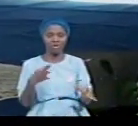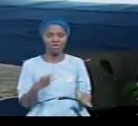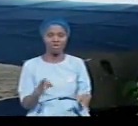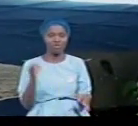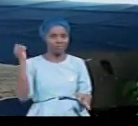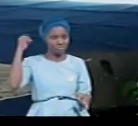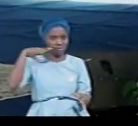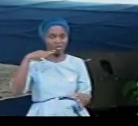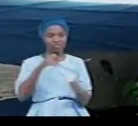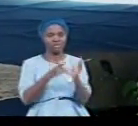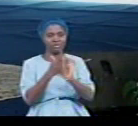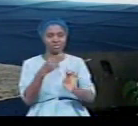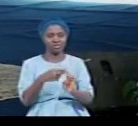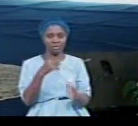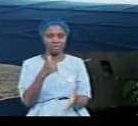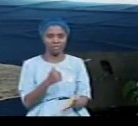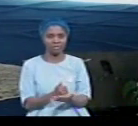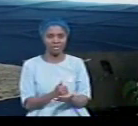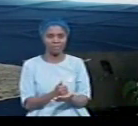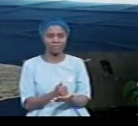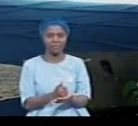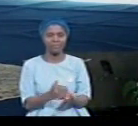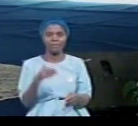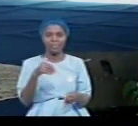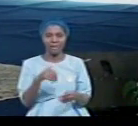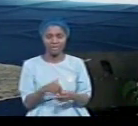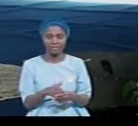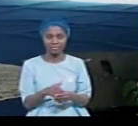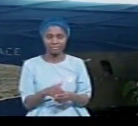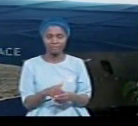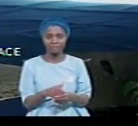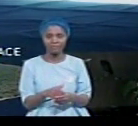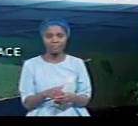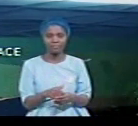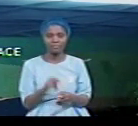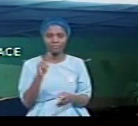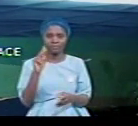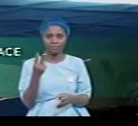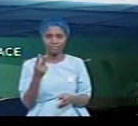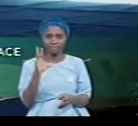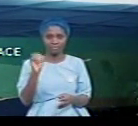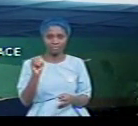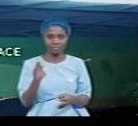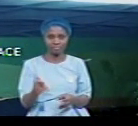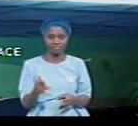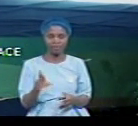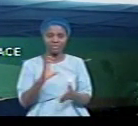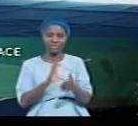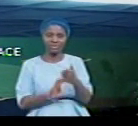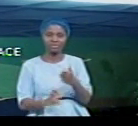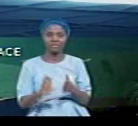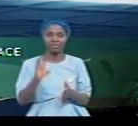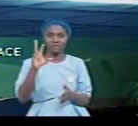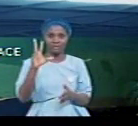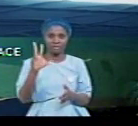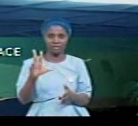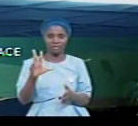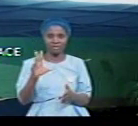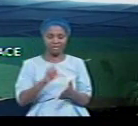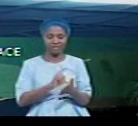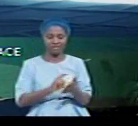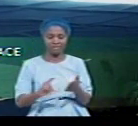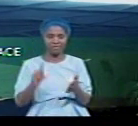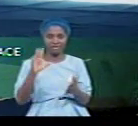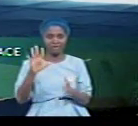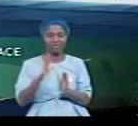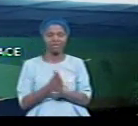at 2 Corinthians, reading from chapter 3 and verse 5.